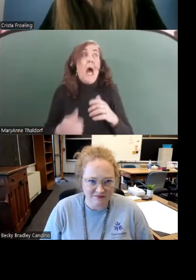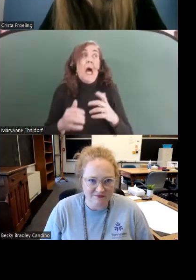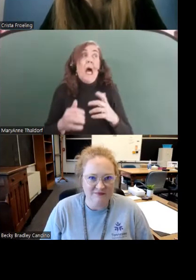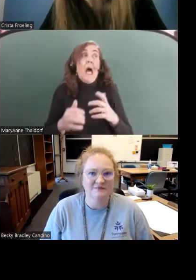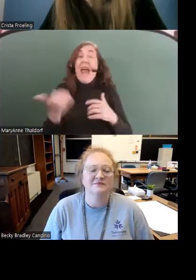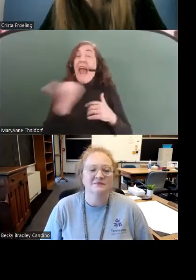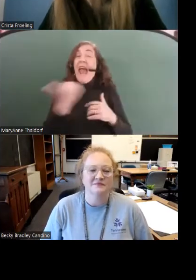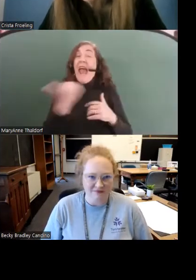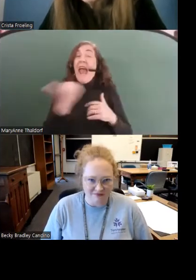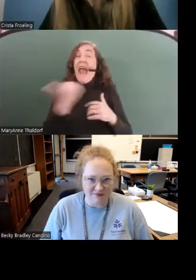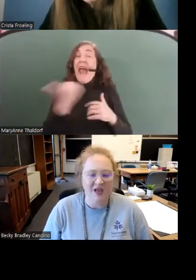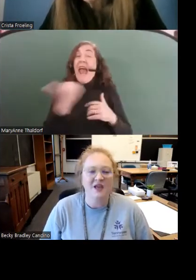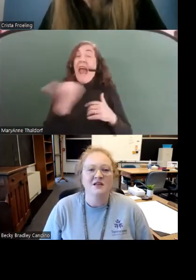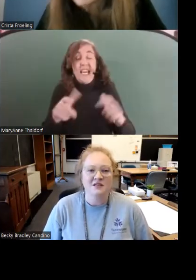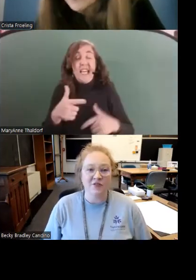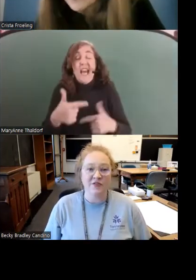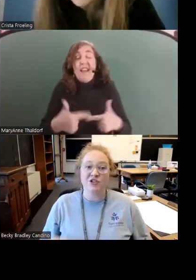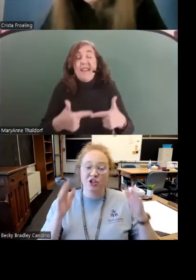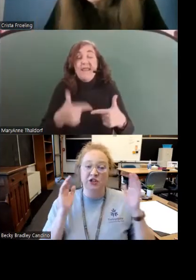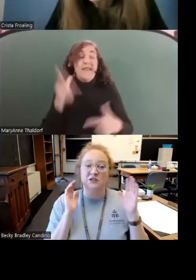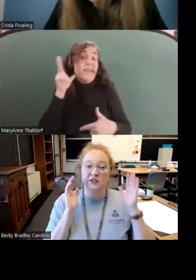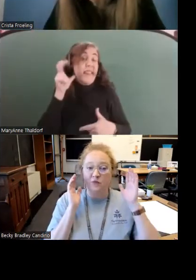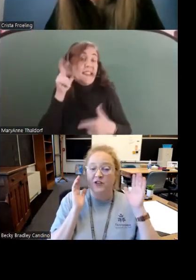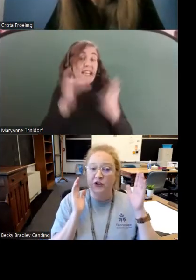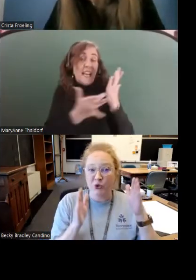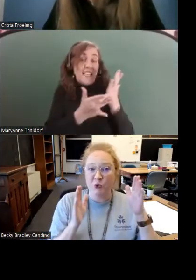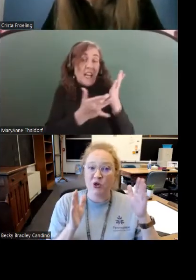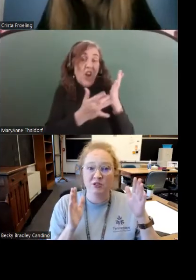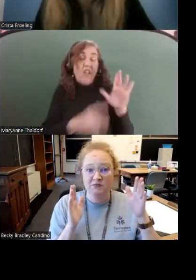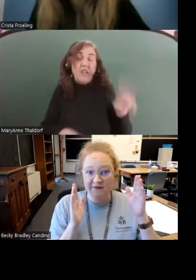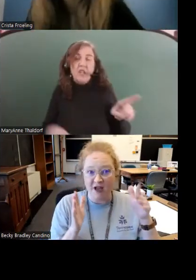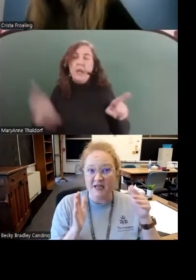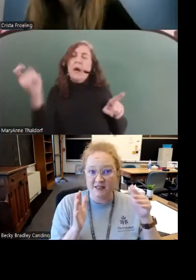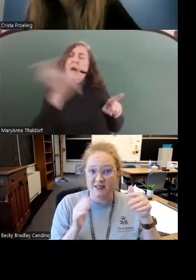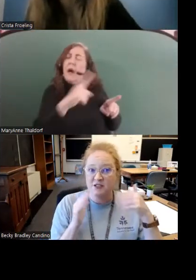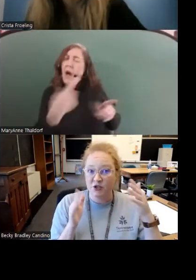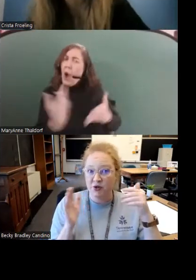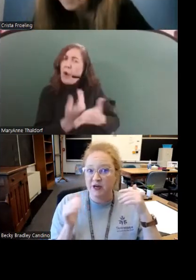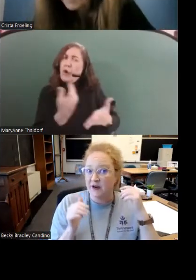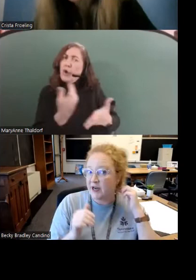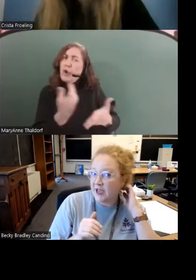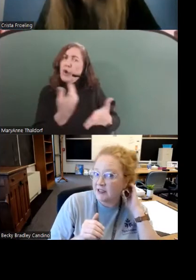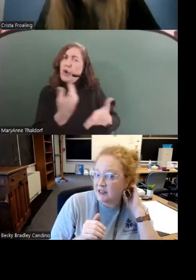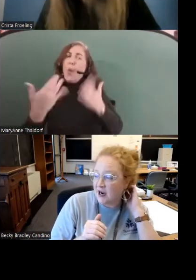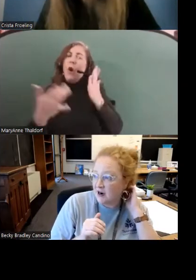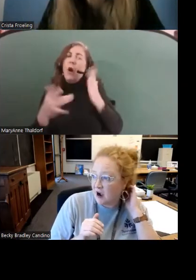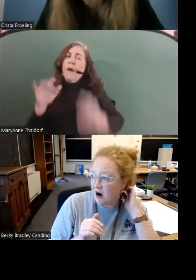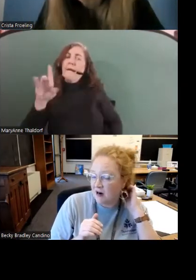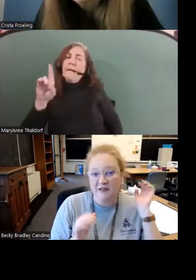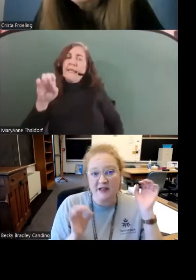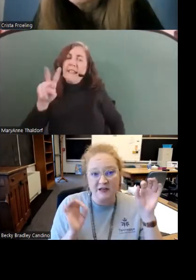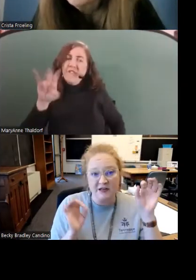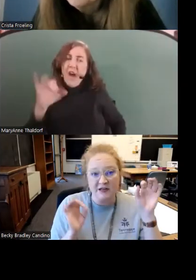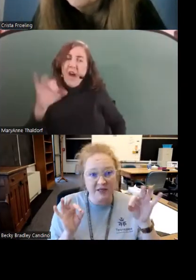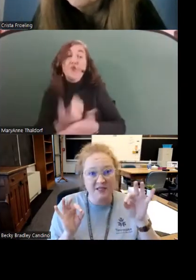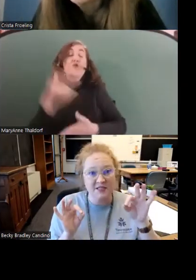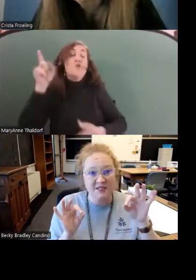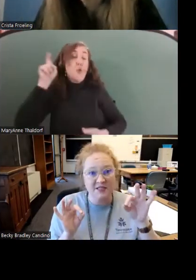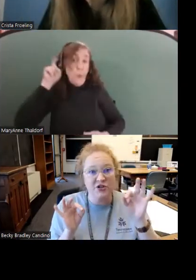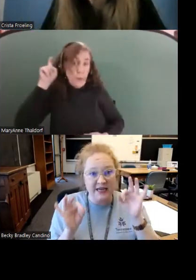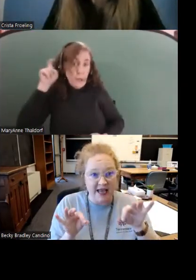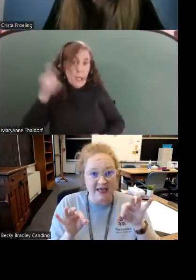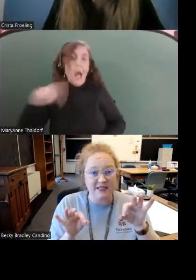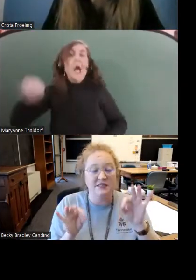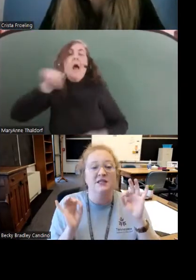listening device. But thank So you for there that. should, with newer devices, newer hearing aids, there's the ability